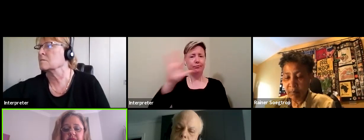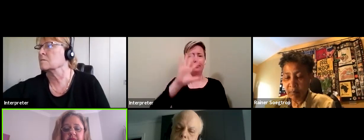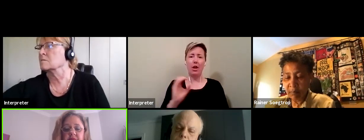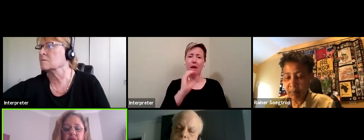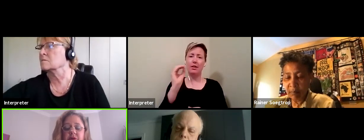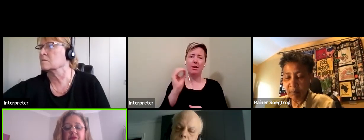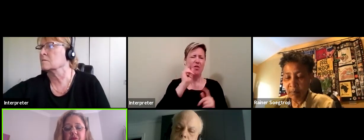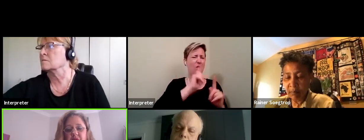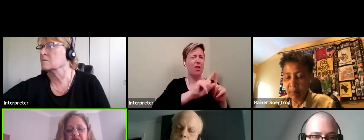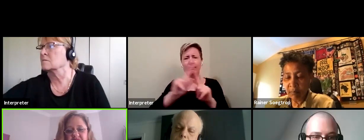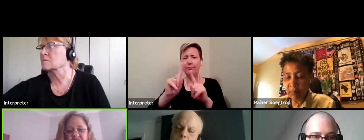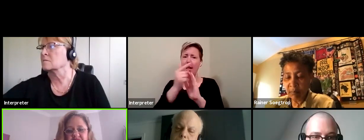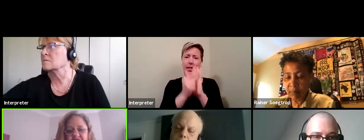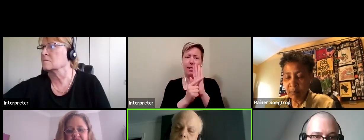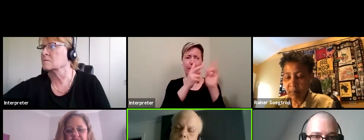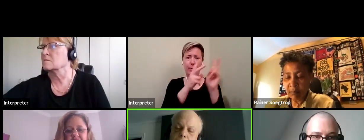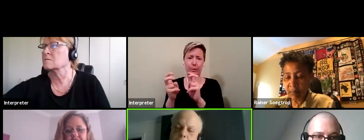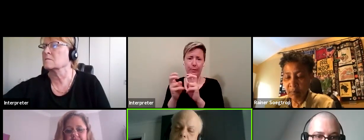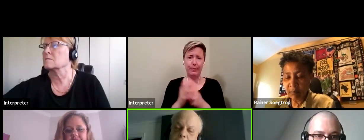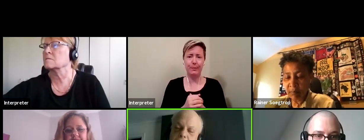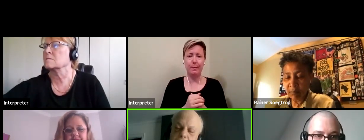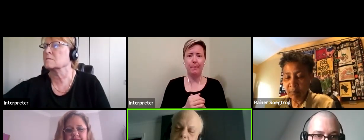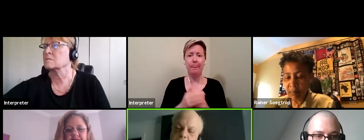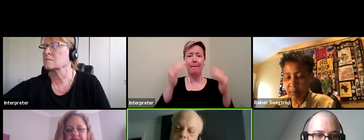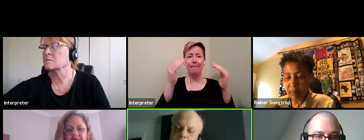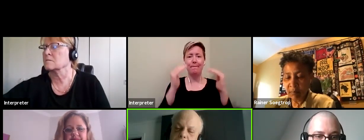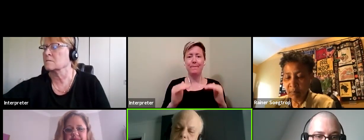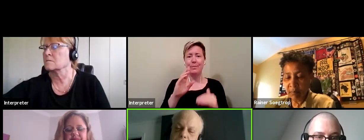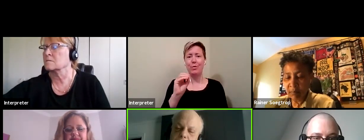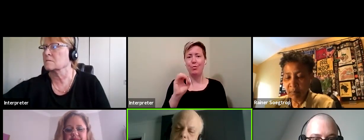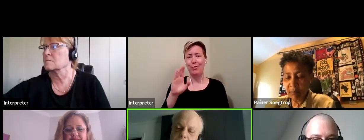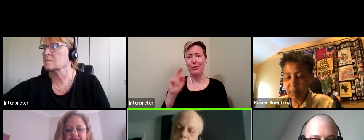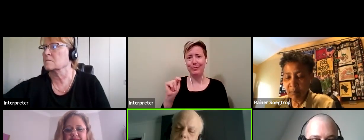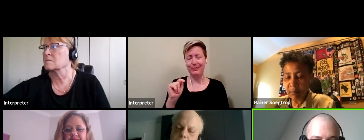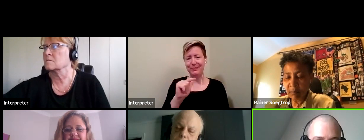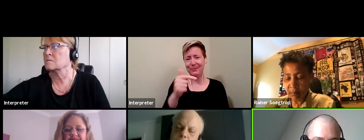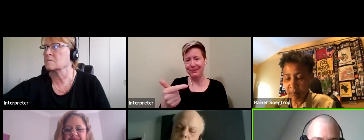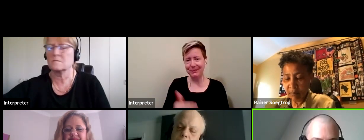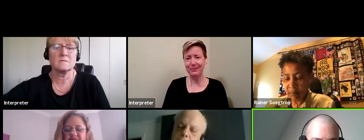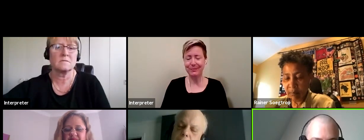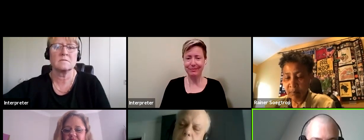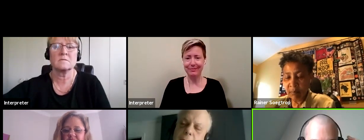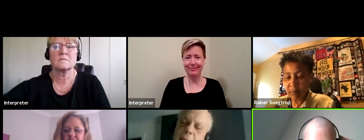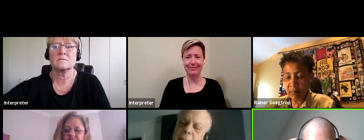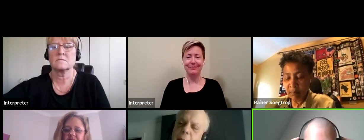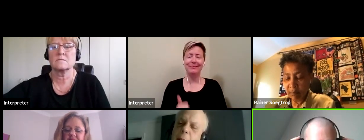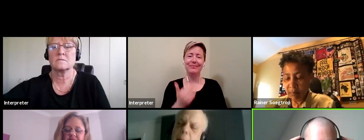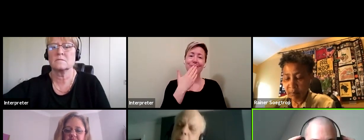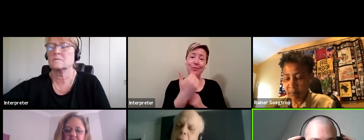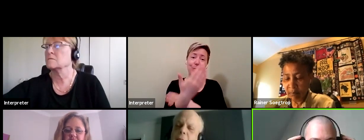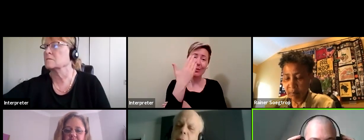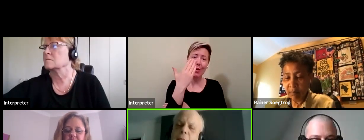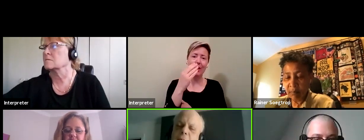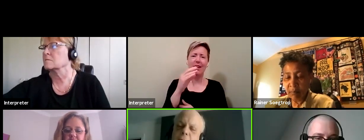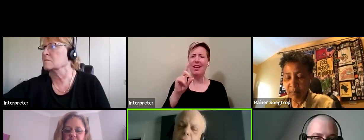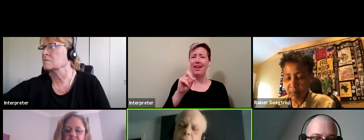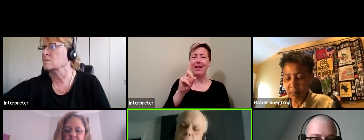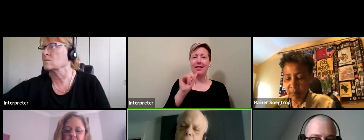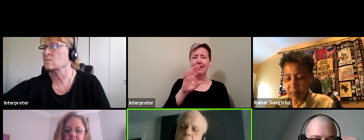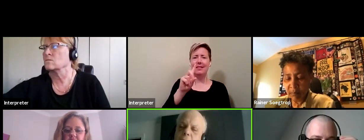issues. Welcome, Robert. Hey, Robert. Hi there. Good morning. Good morning. So we know